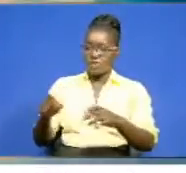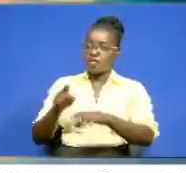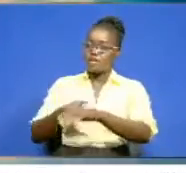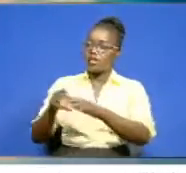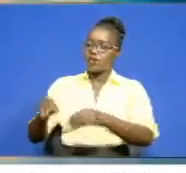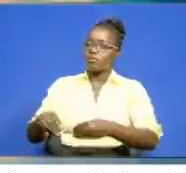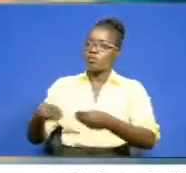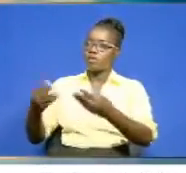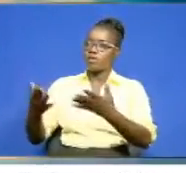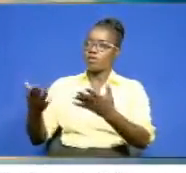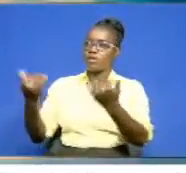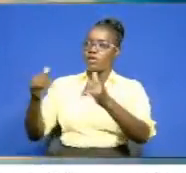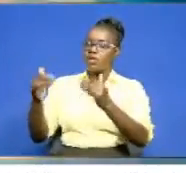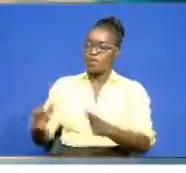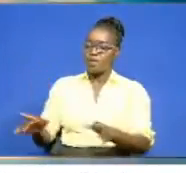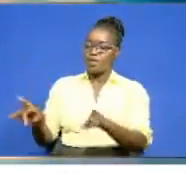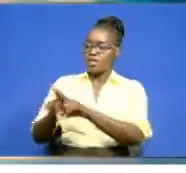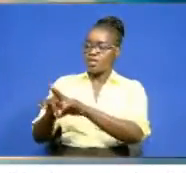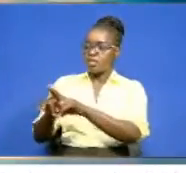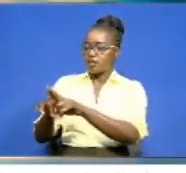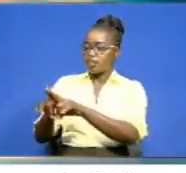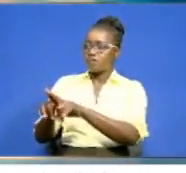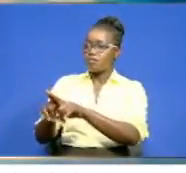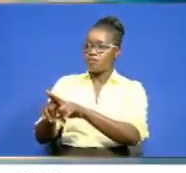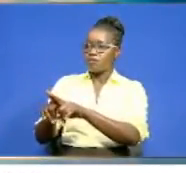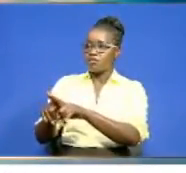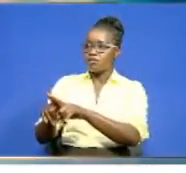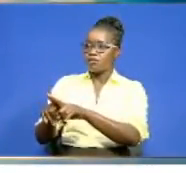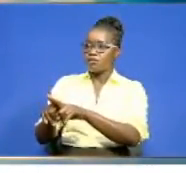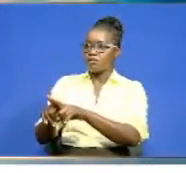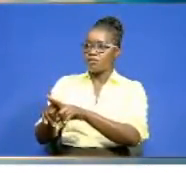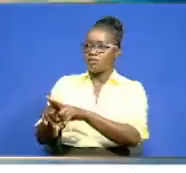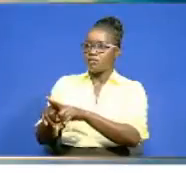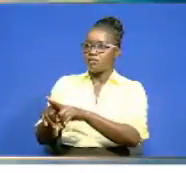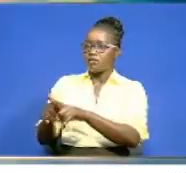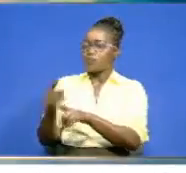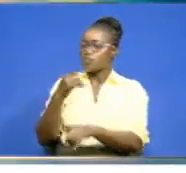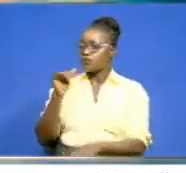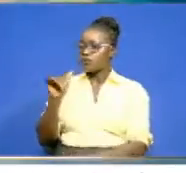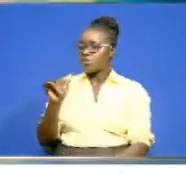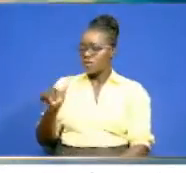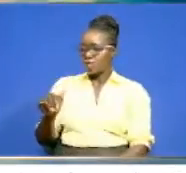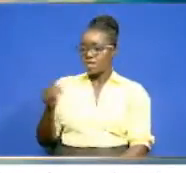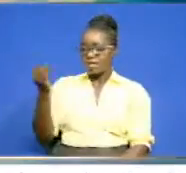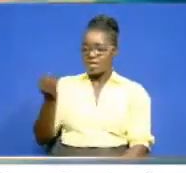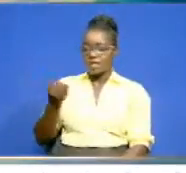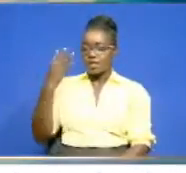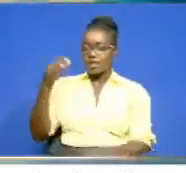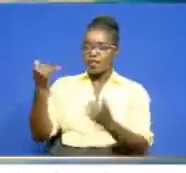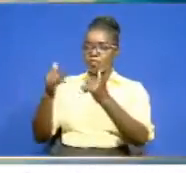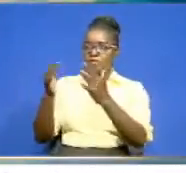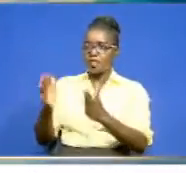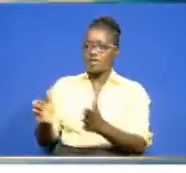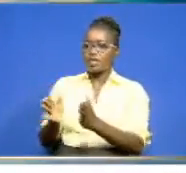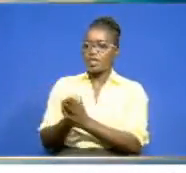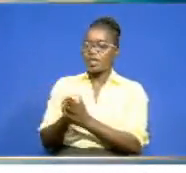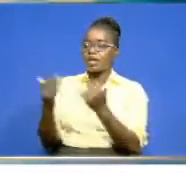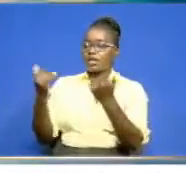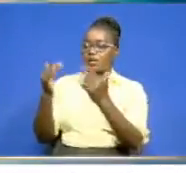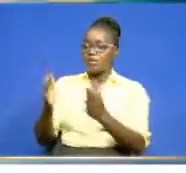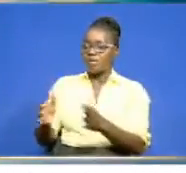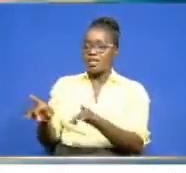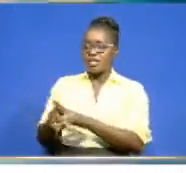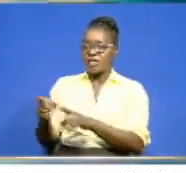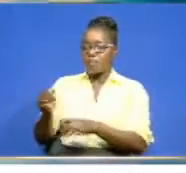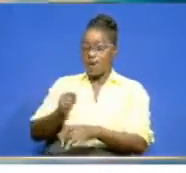because the players are still the same. Yeah. We need to give the technical bench some time so that she can understand the players and the players can understand her, so